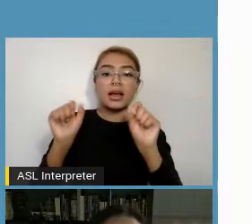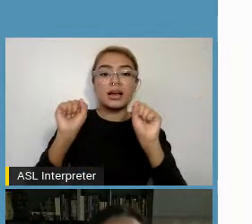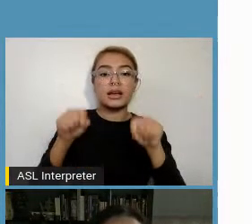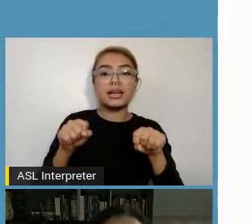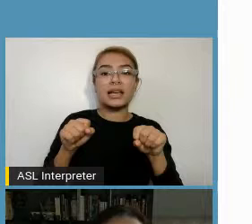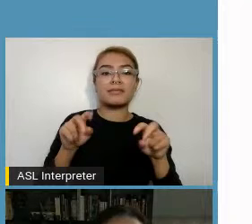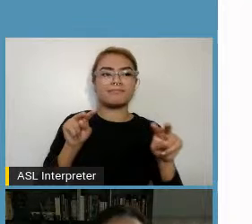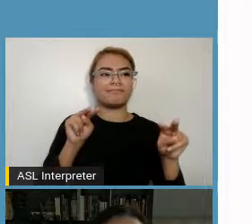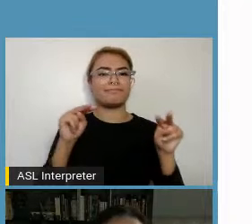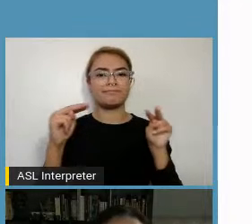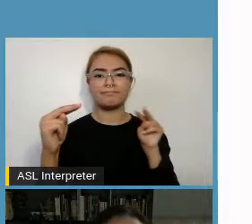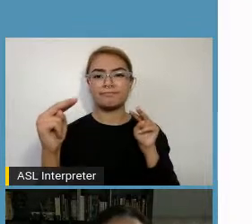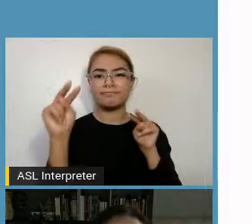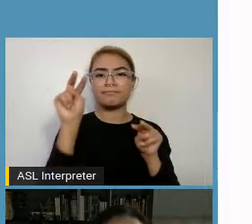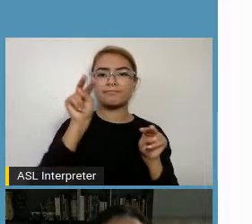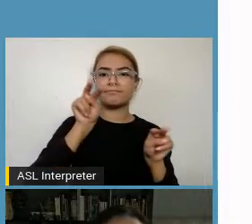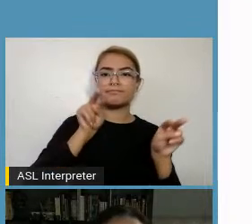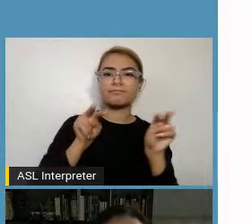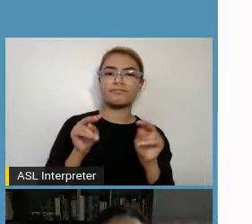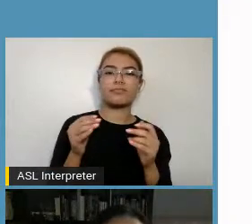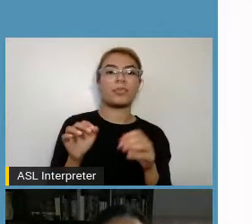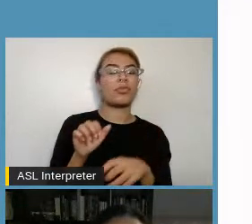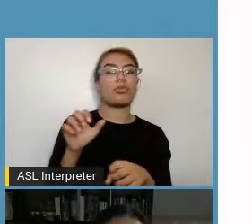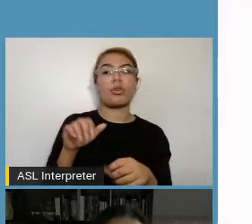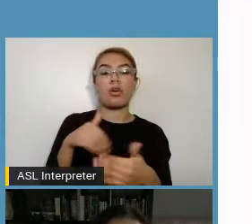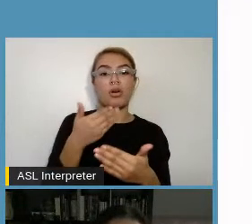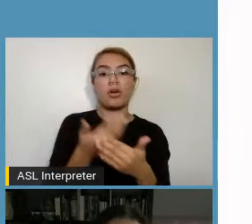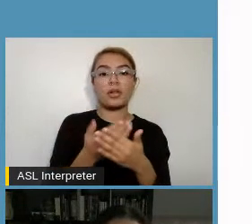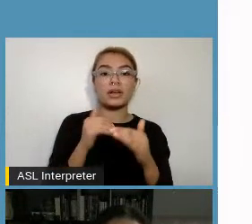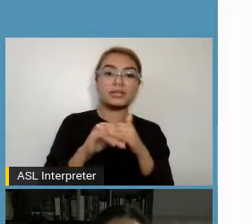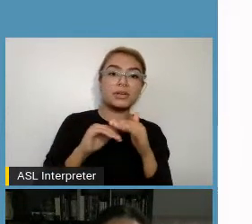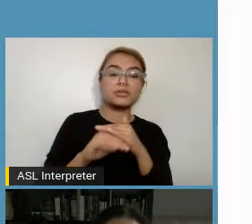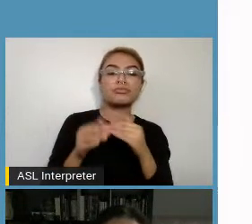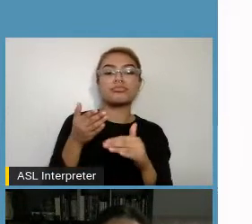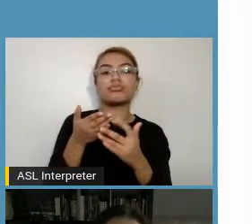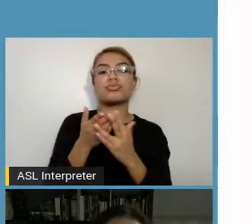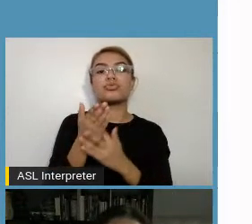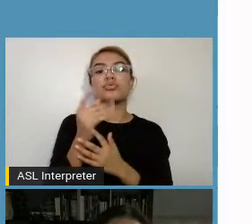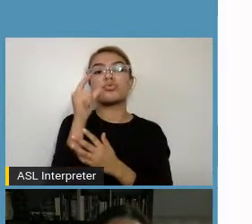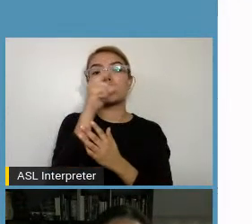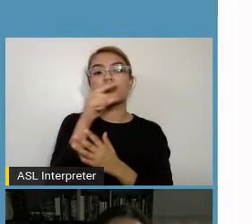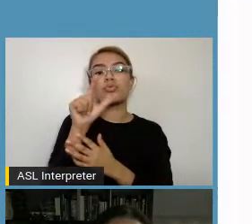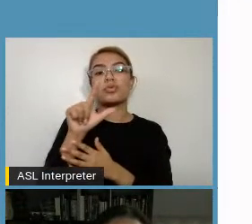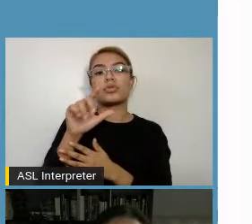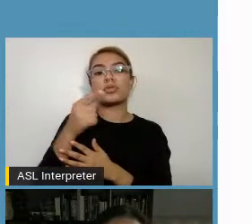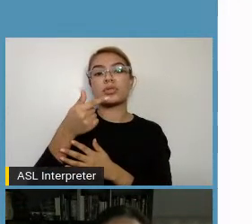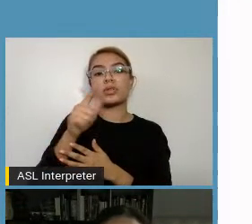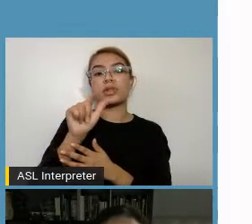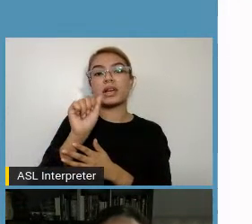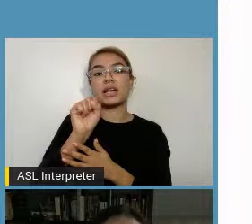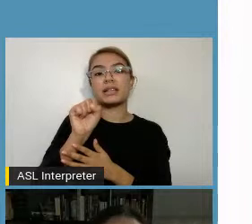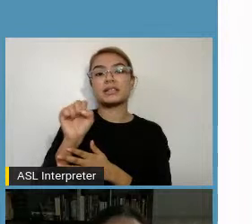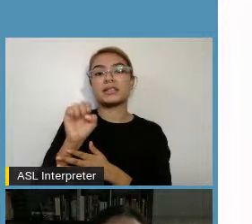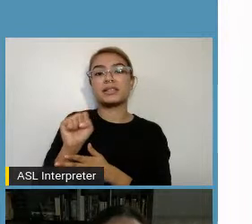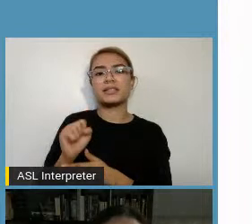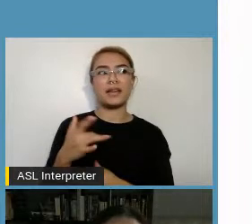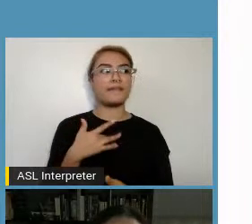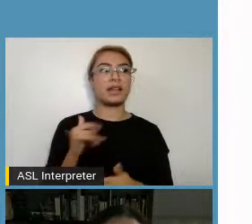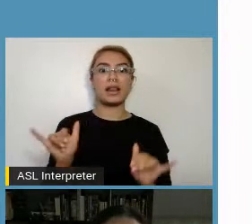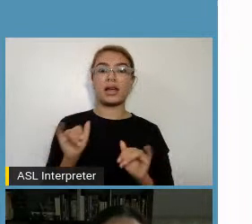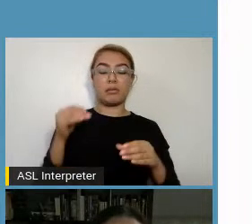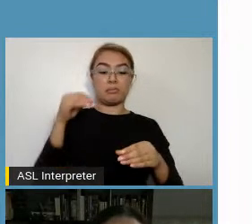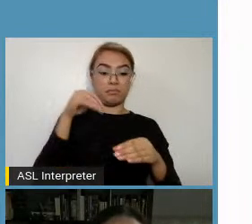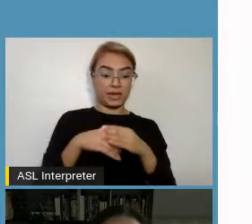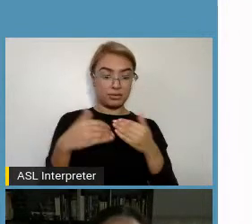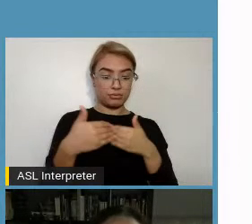it from anywhere. These are all accessible through Google Glasses or any kind of VR as well. And so you feel like you're actually in the room, and then you